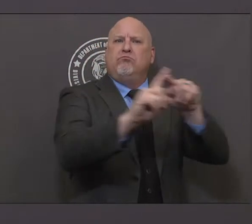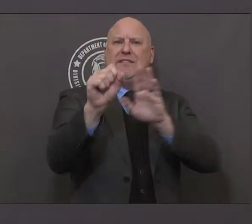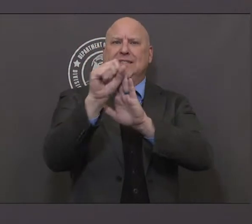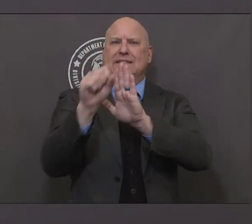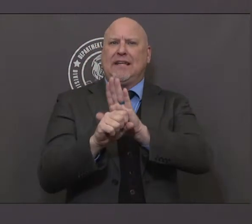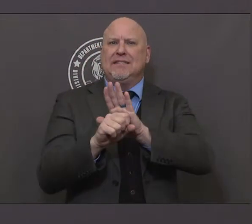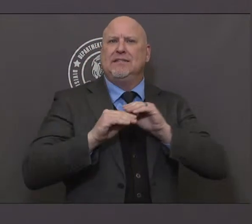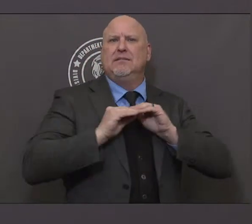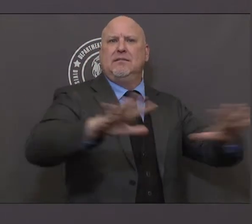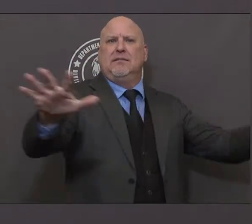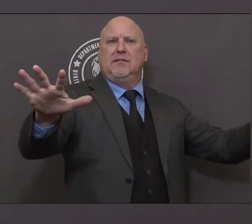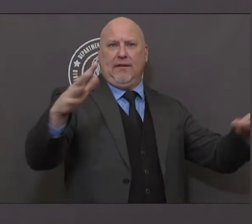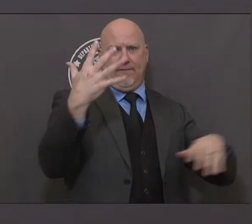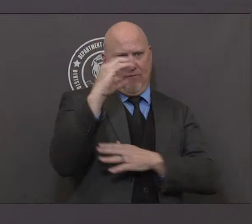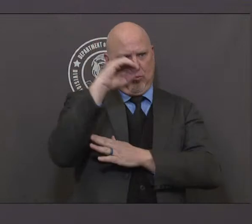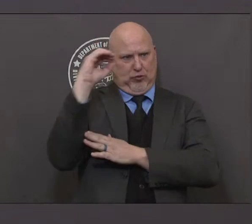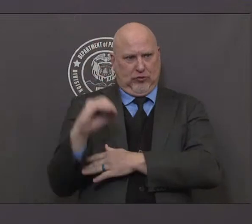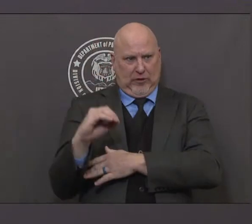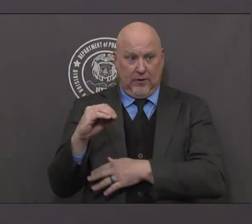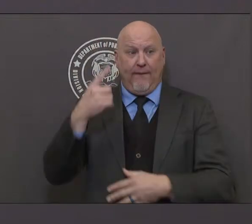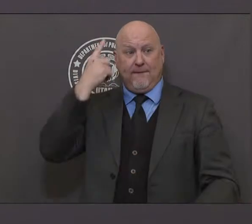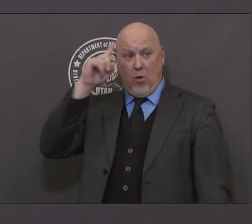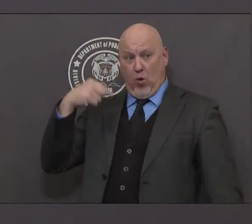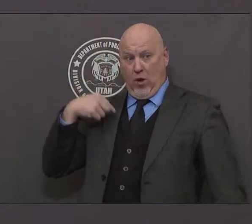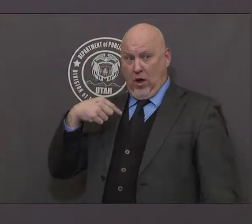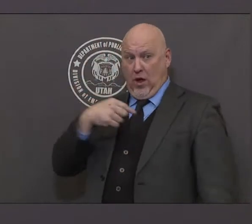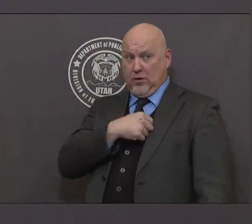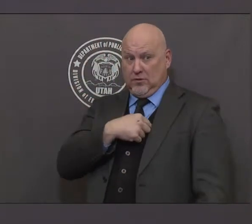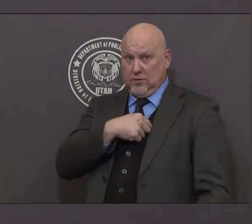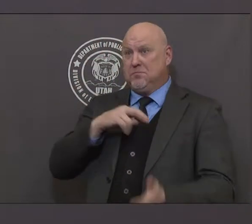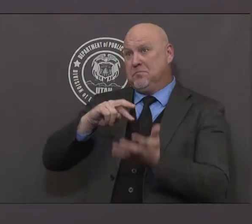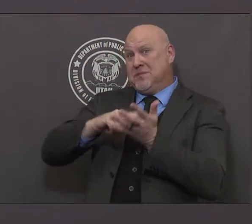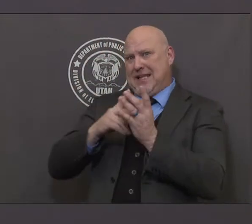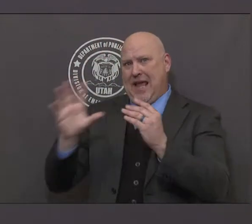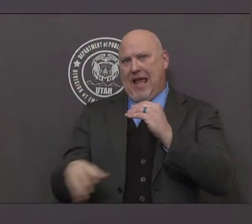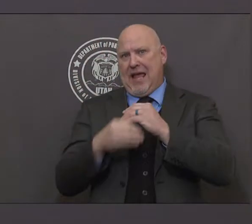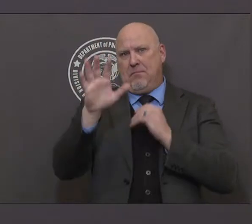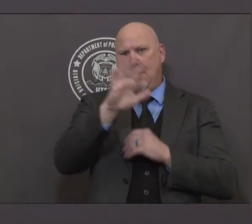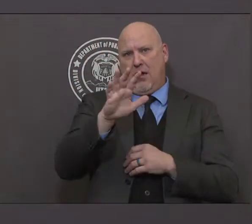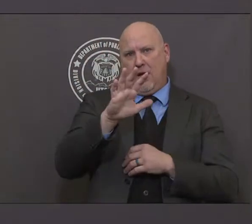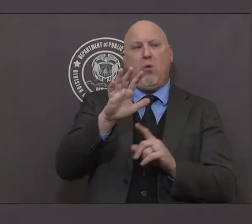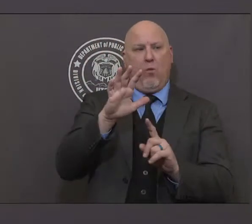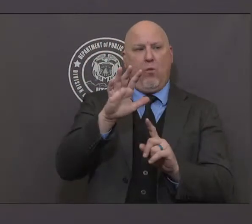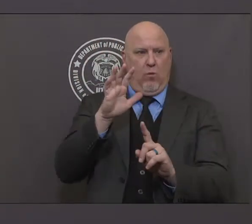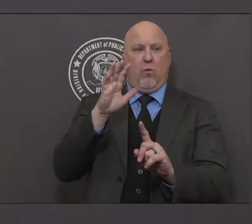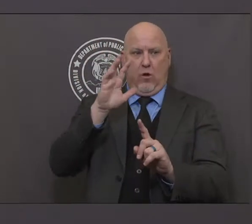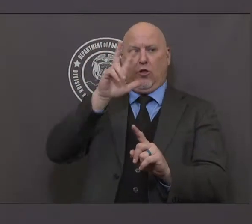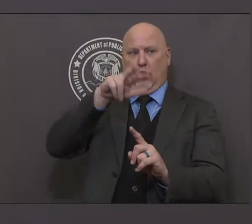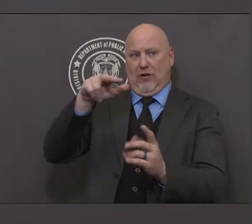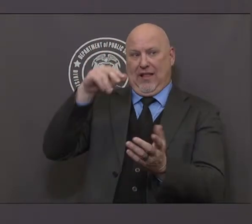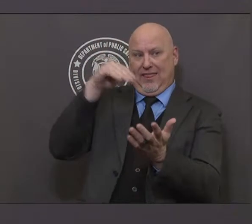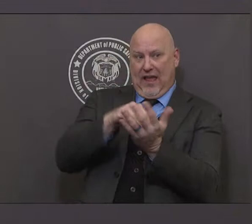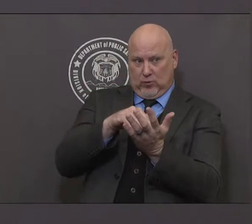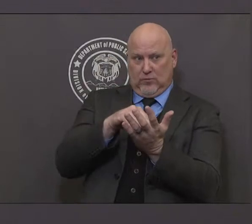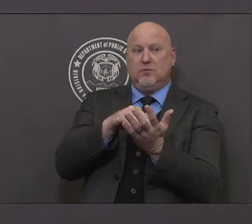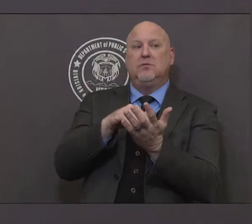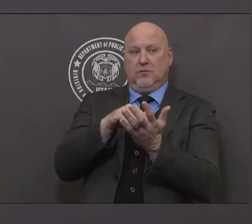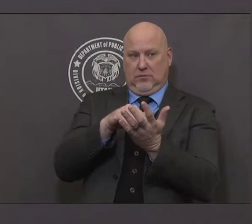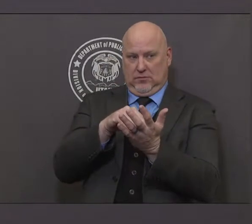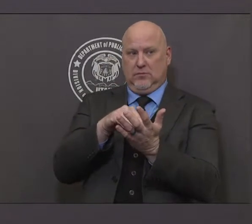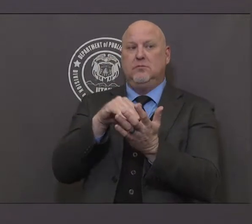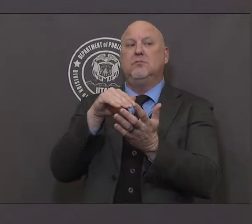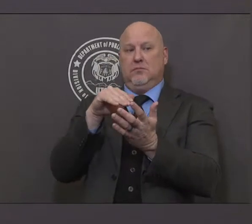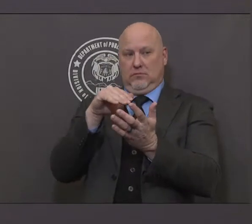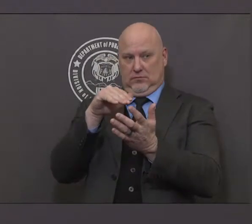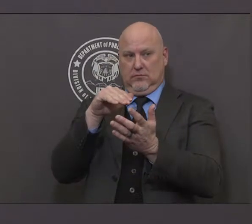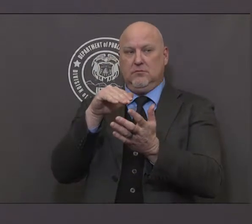So we went from about 33,000 doses a week to about 40,000 doses a week, and then an additional amount on top of